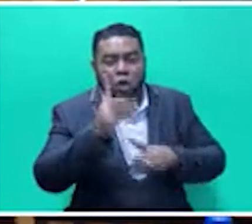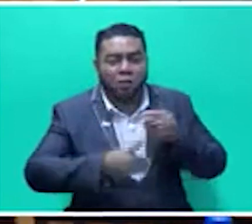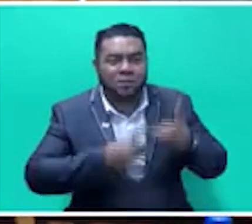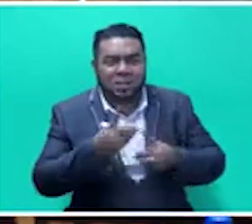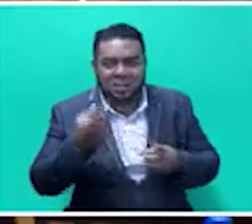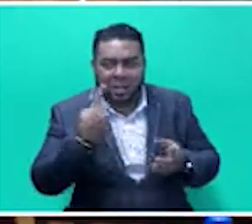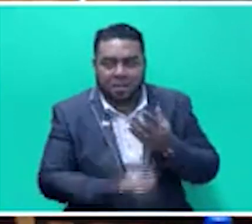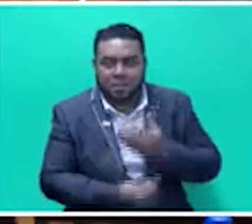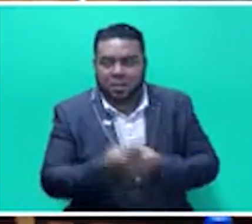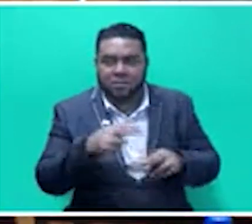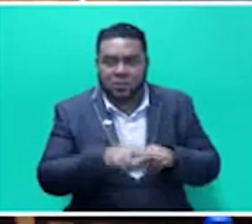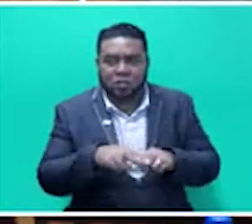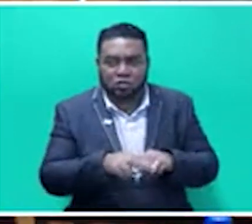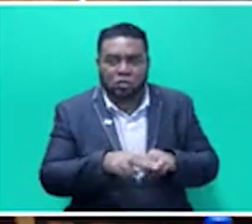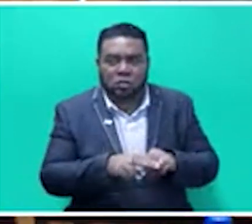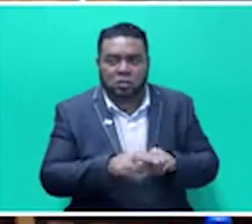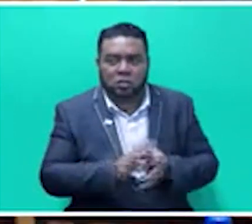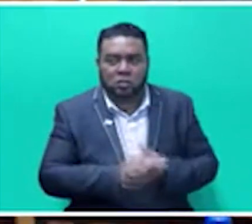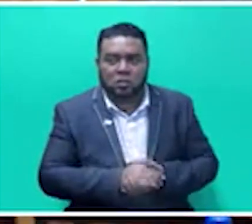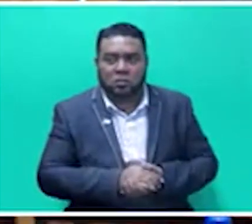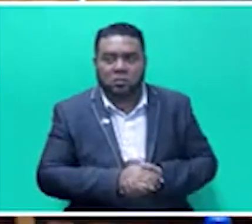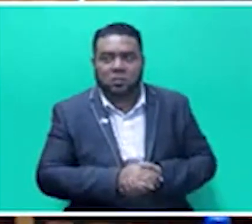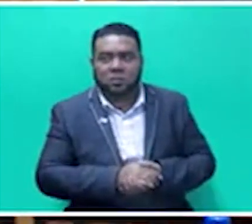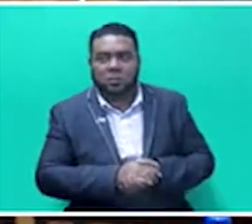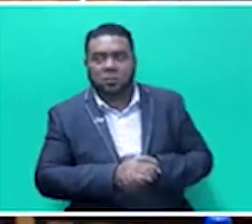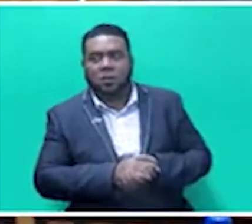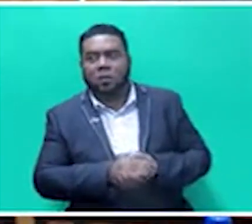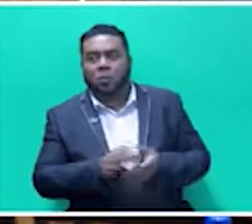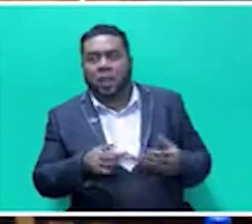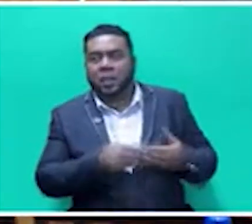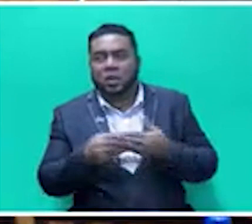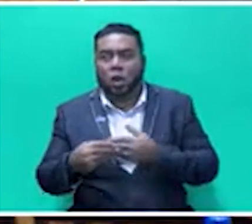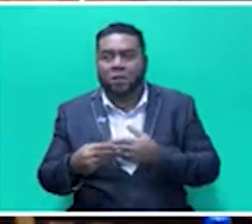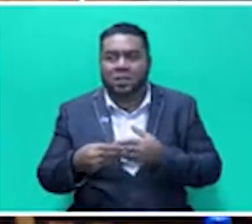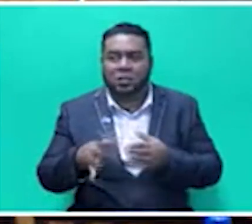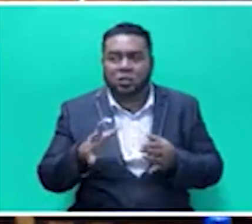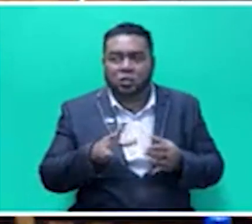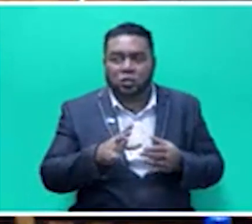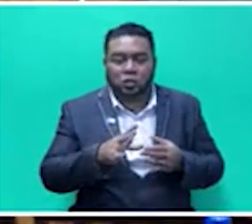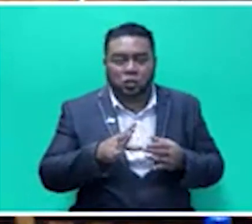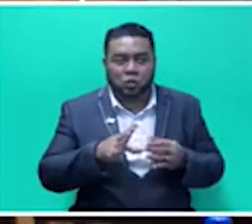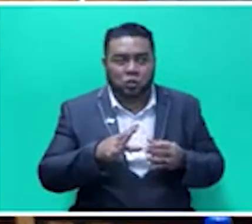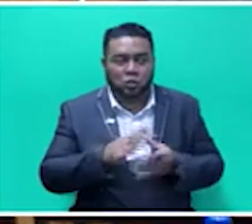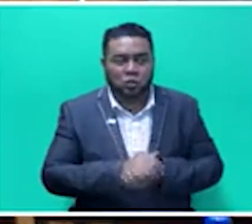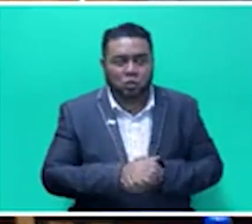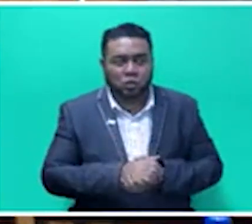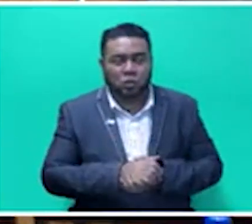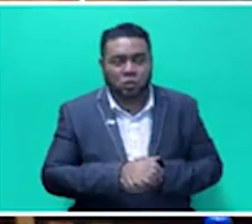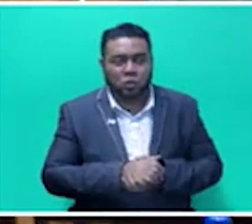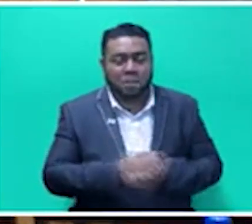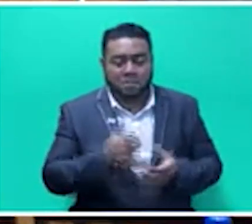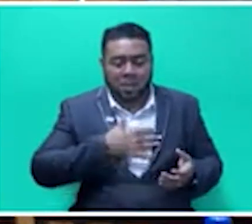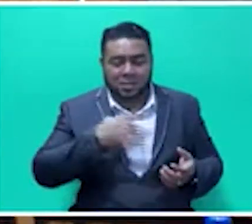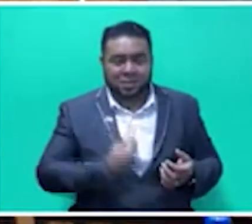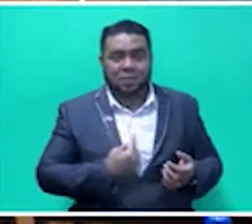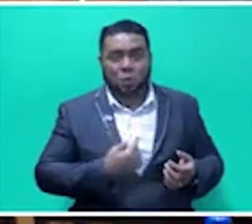that the Prime Minister himself, you know, with the leader of the Sodalpa Party, Deputy Prime Minister Kamkamida, and